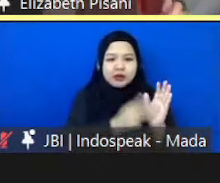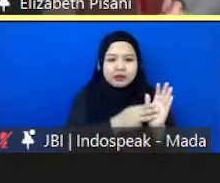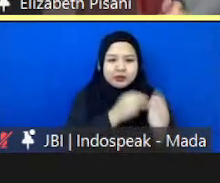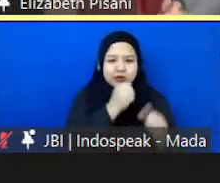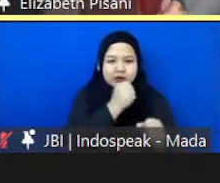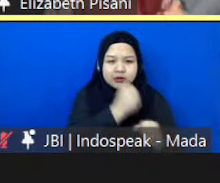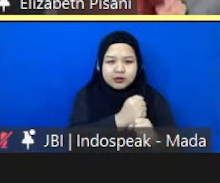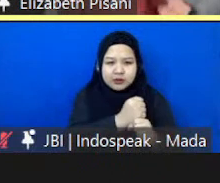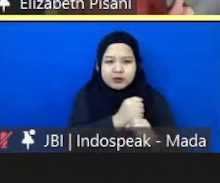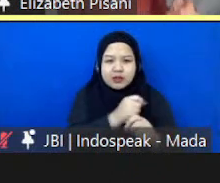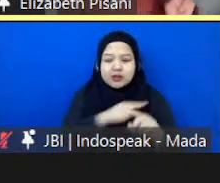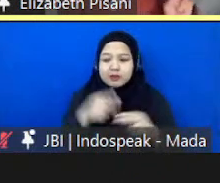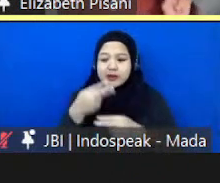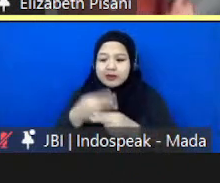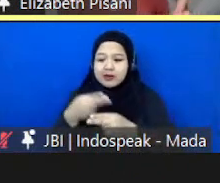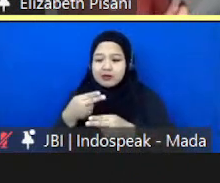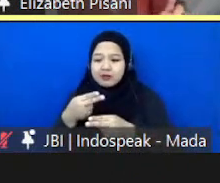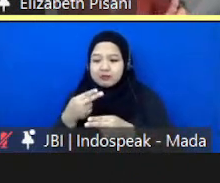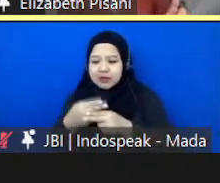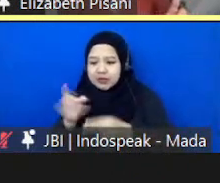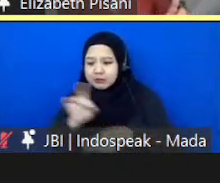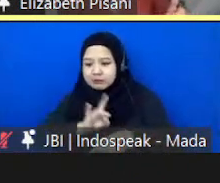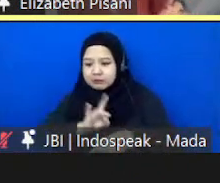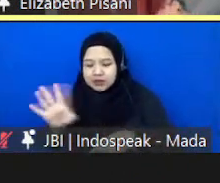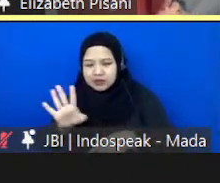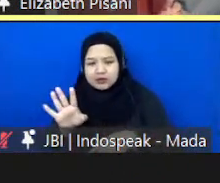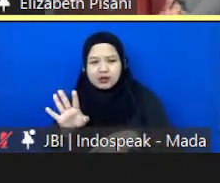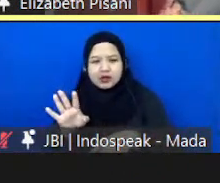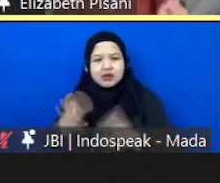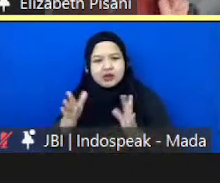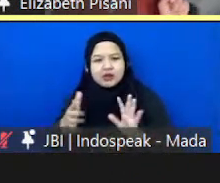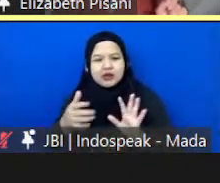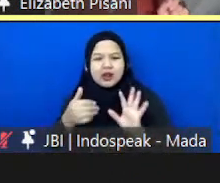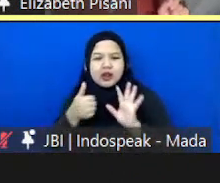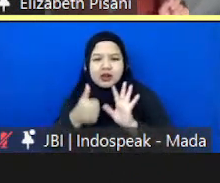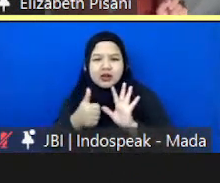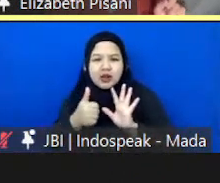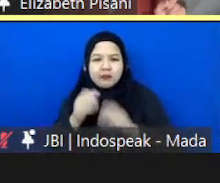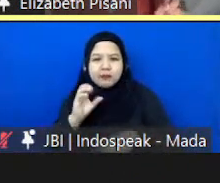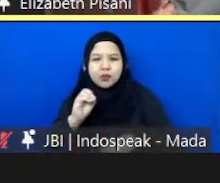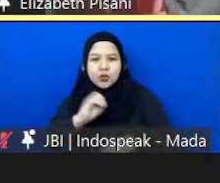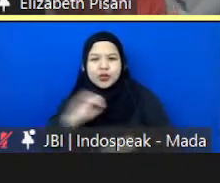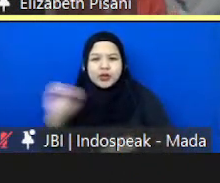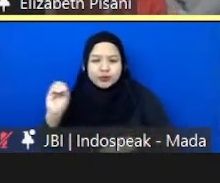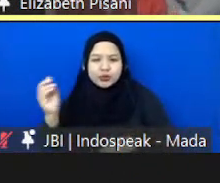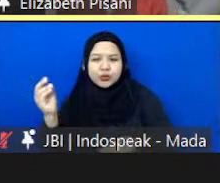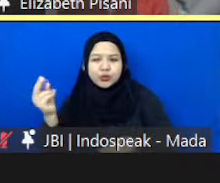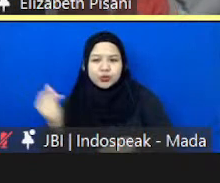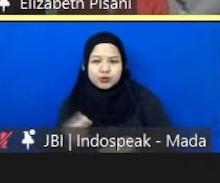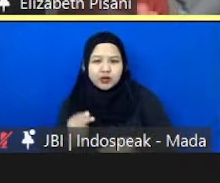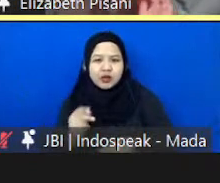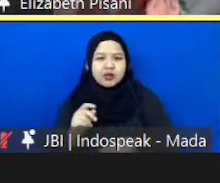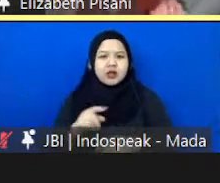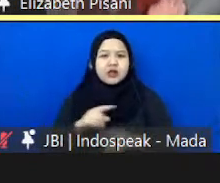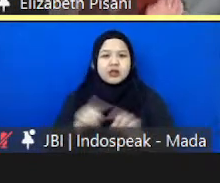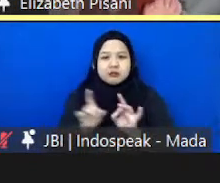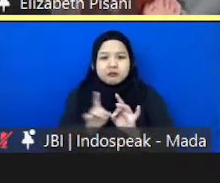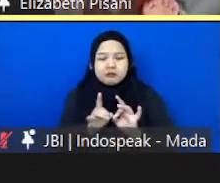different brands, ranged between 60 rupiahs to over 7,700 rupiahs. So